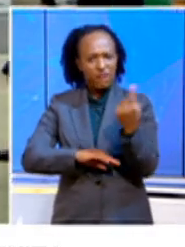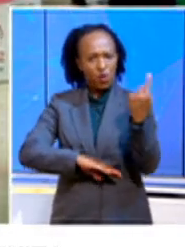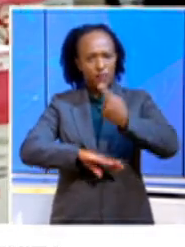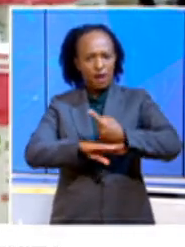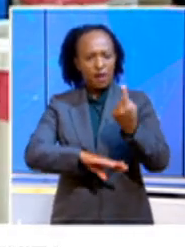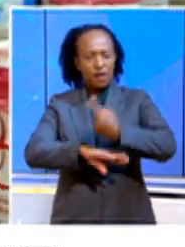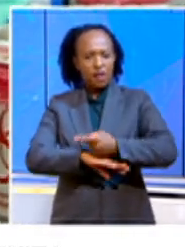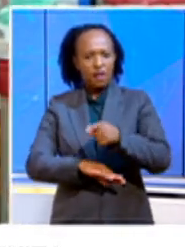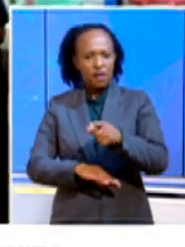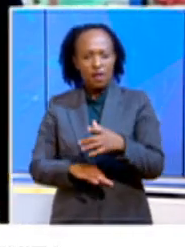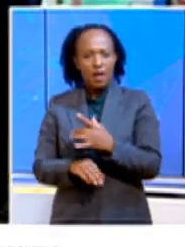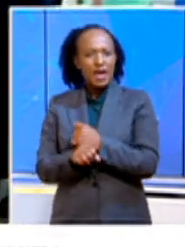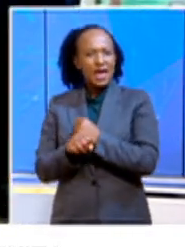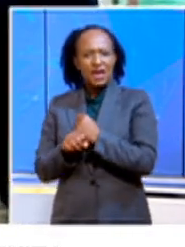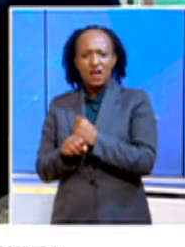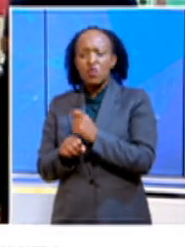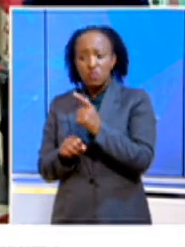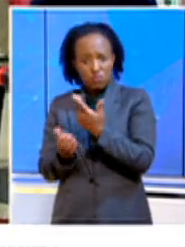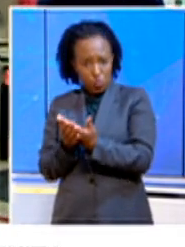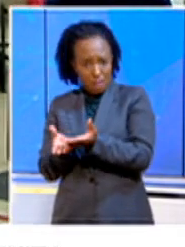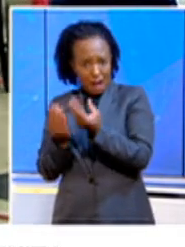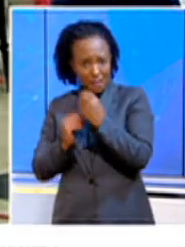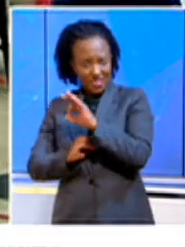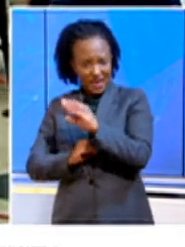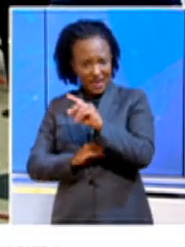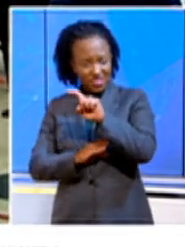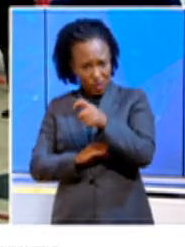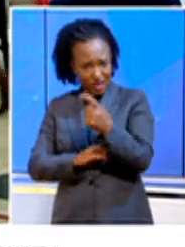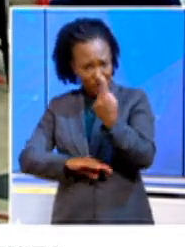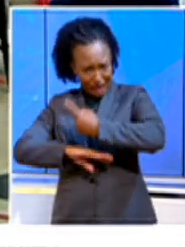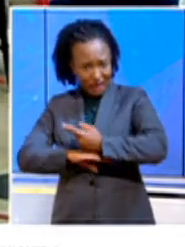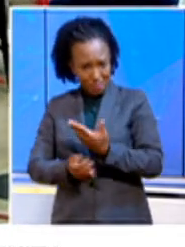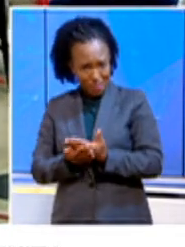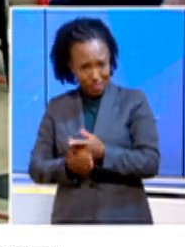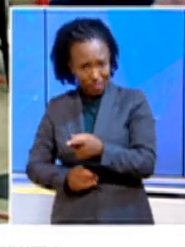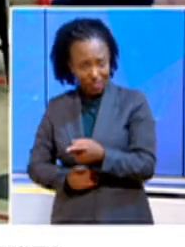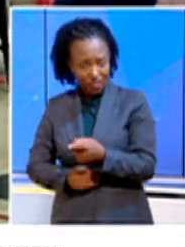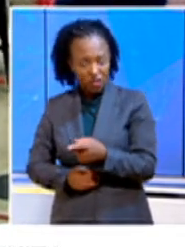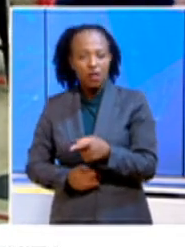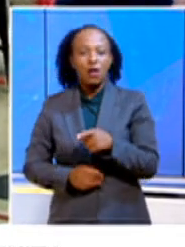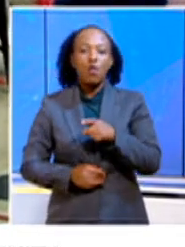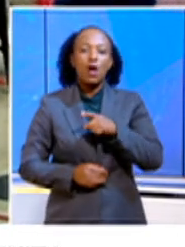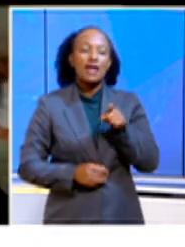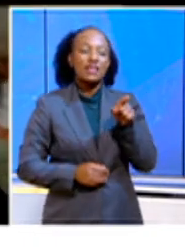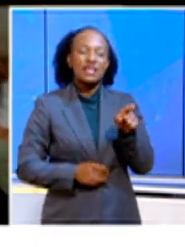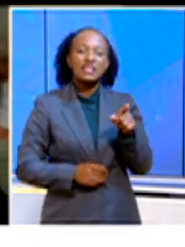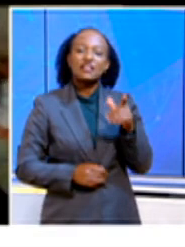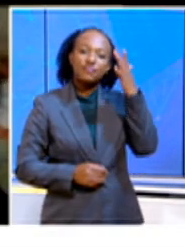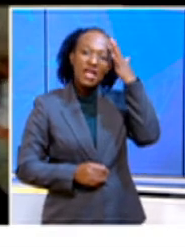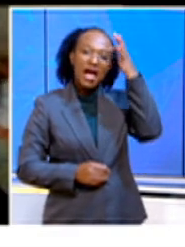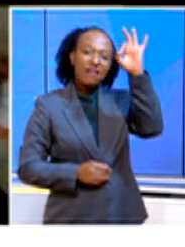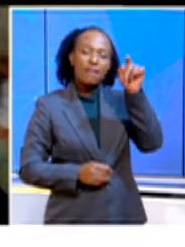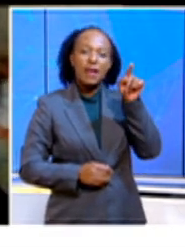are we possibly going to ever reach 300,000? So because this is not really the government rollout, at